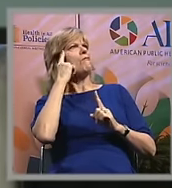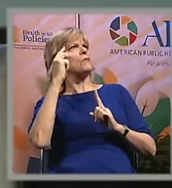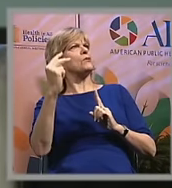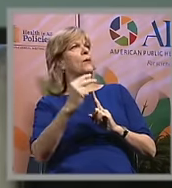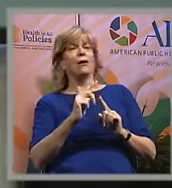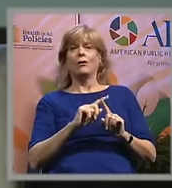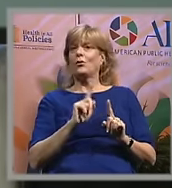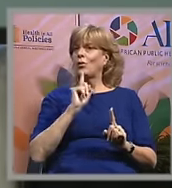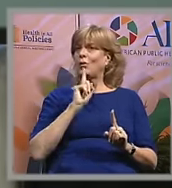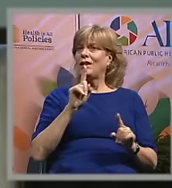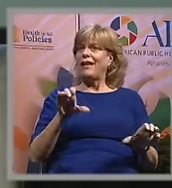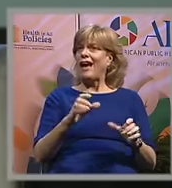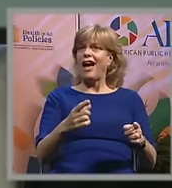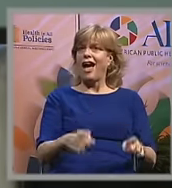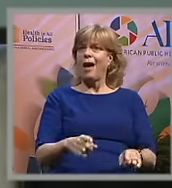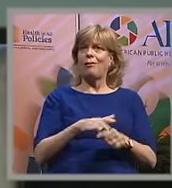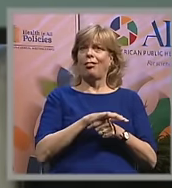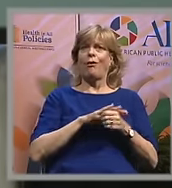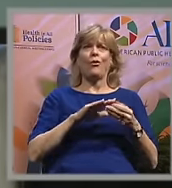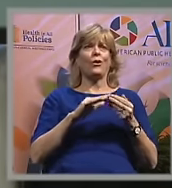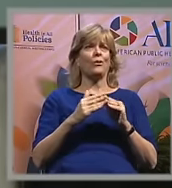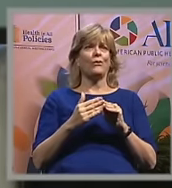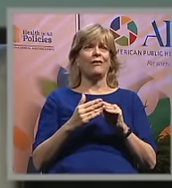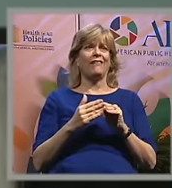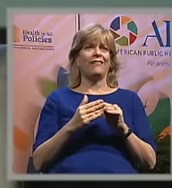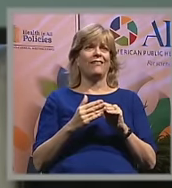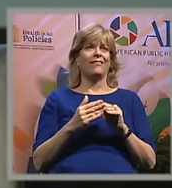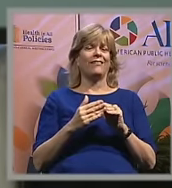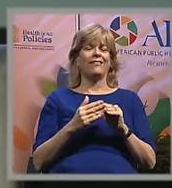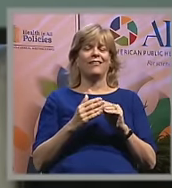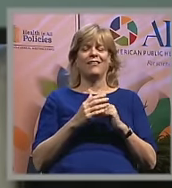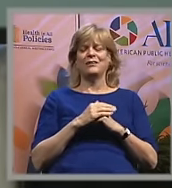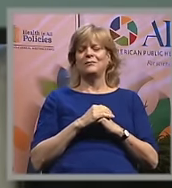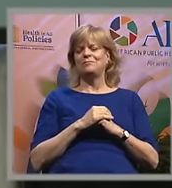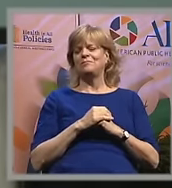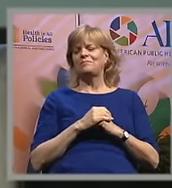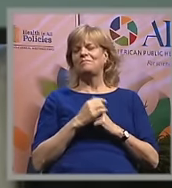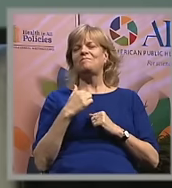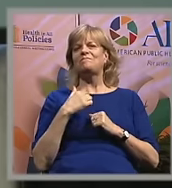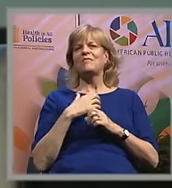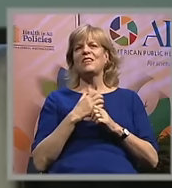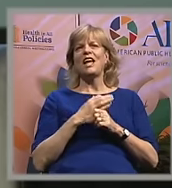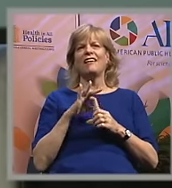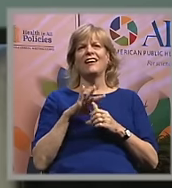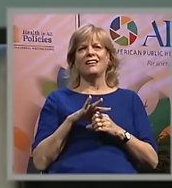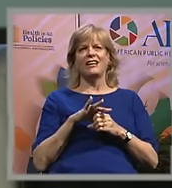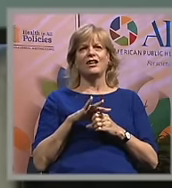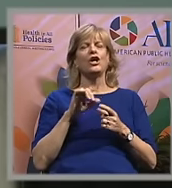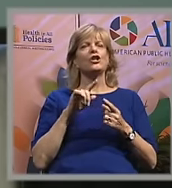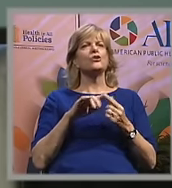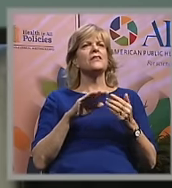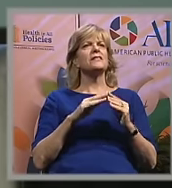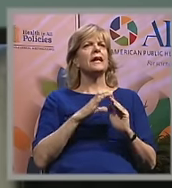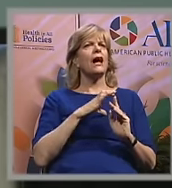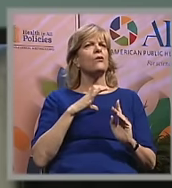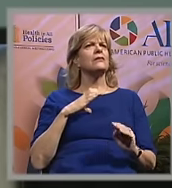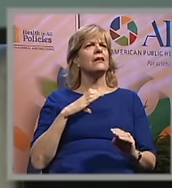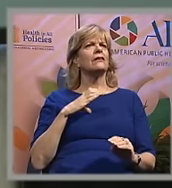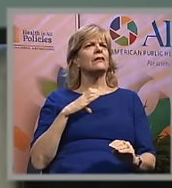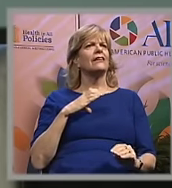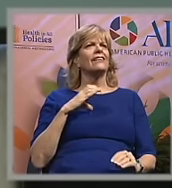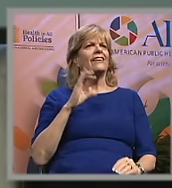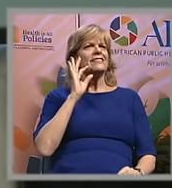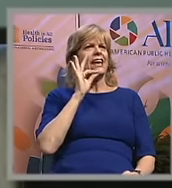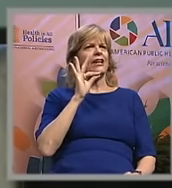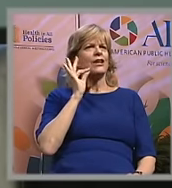perspective, but really the action happens in local communities. And I got elected to the city council in San Antonio